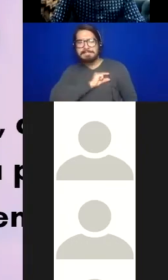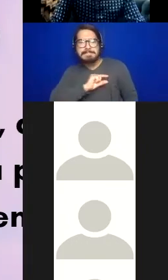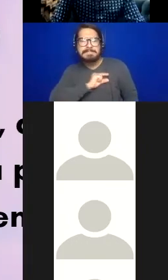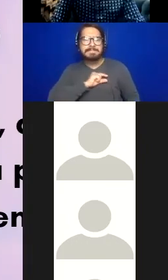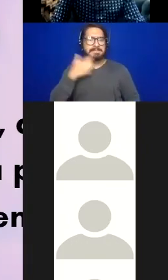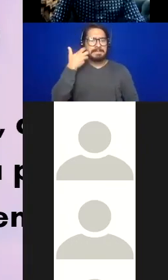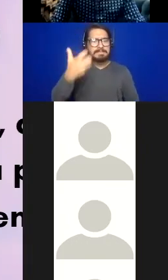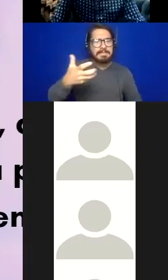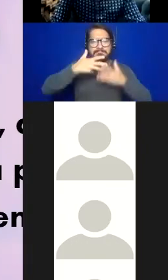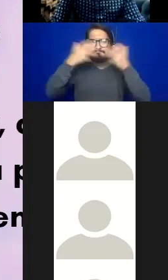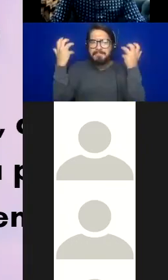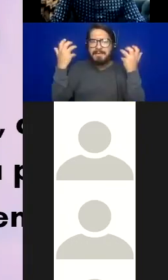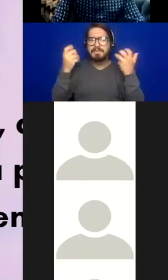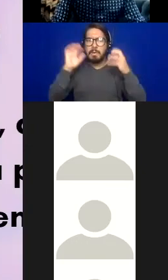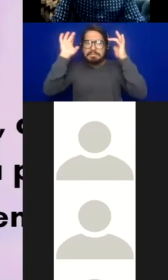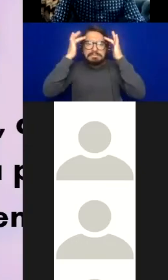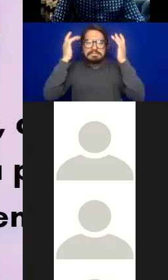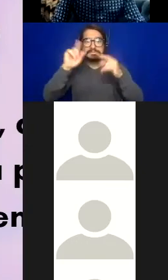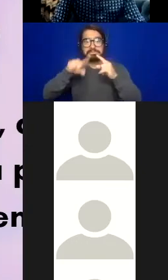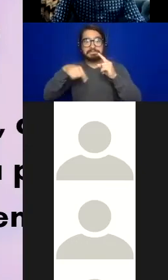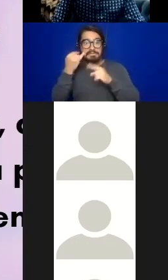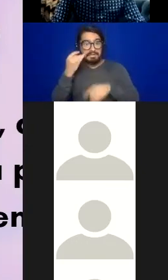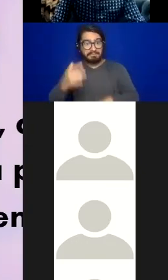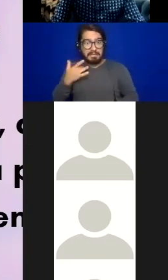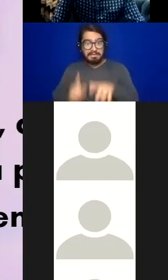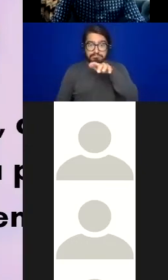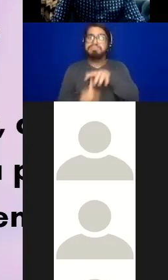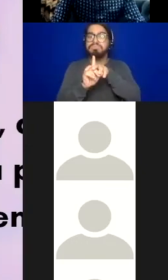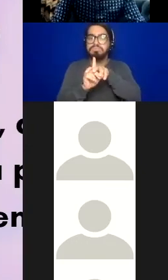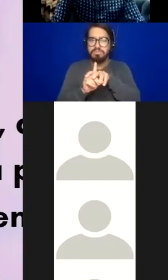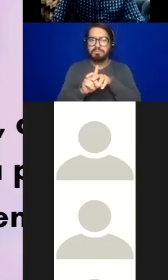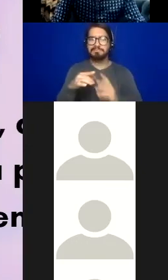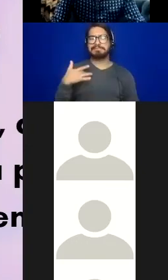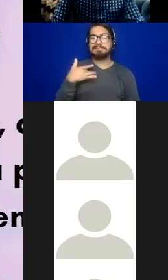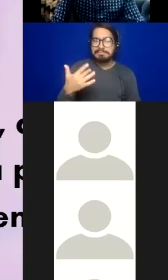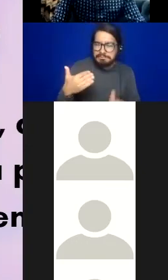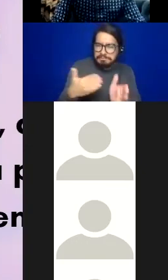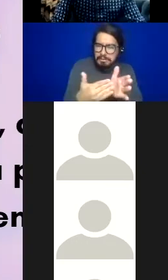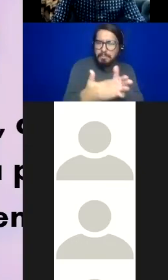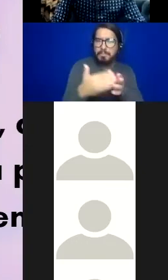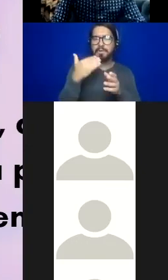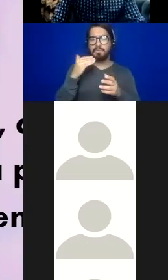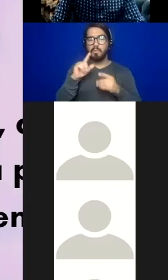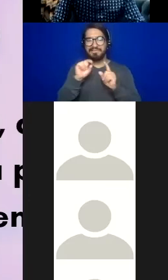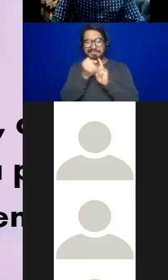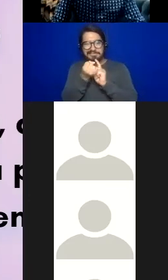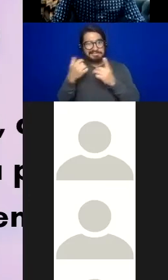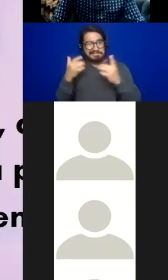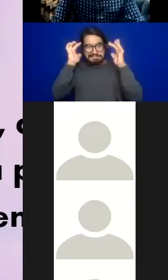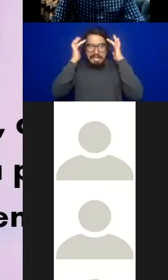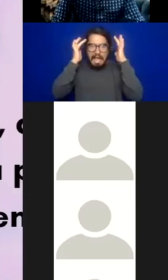and/or anxiety whenever distressing feelings arise. Frequently, a distressing situation or painful